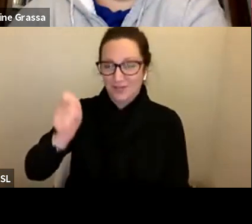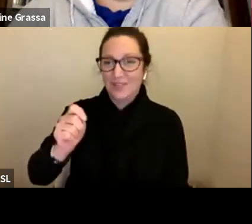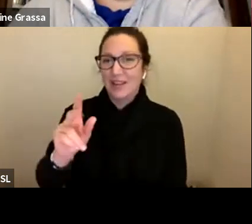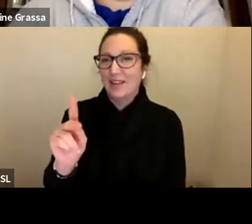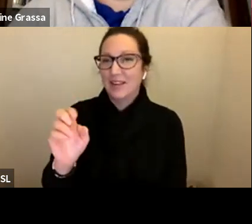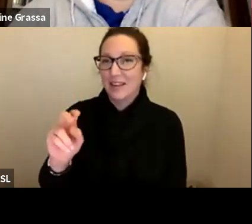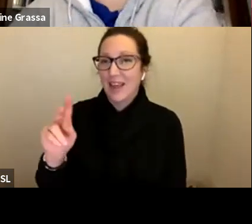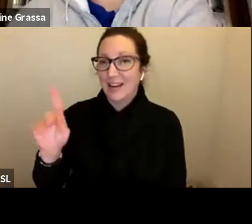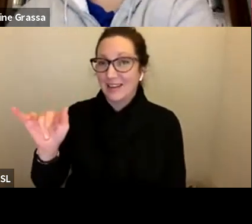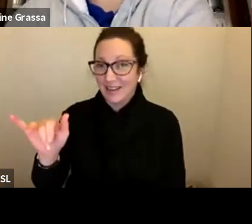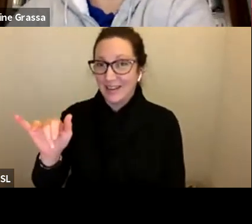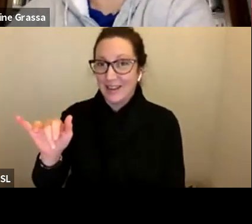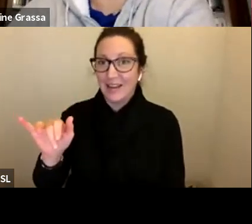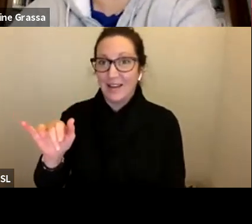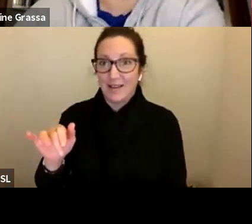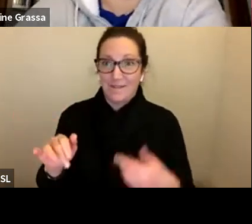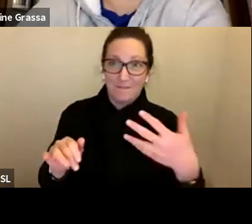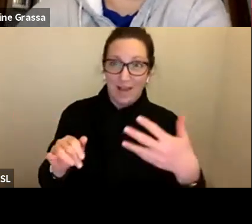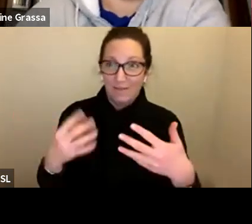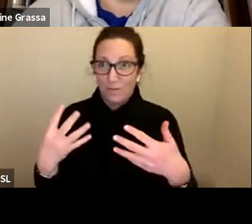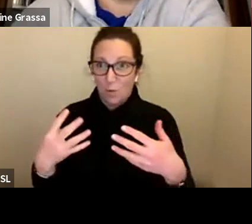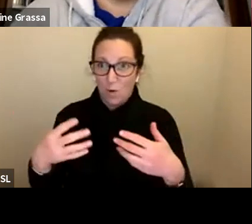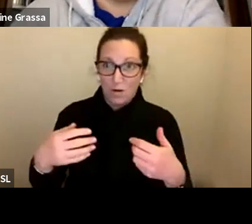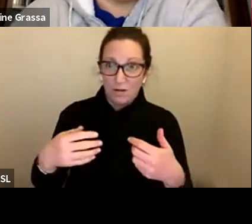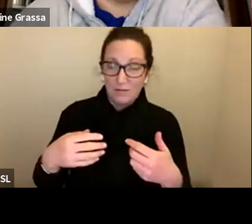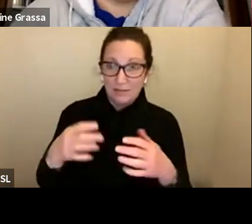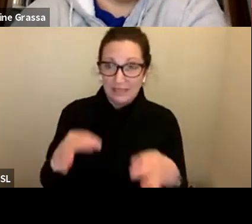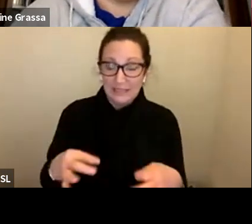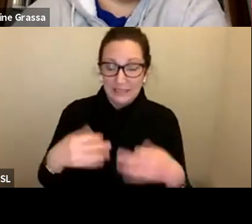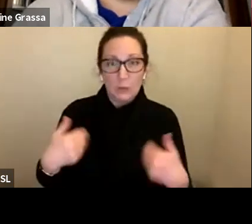decision. Yep. And it is extremely tenuous.